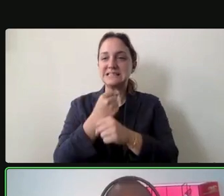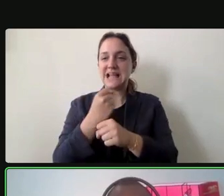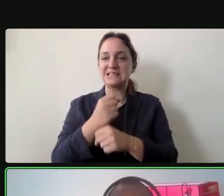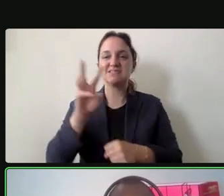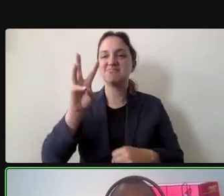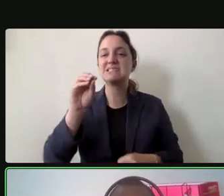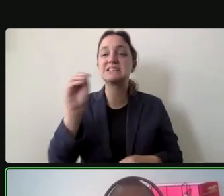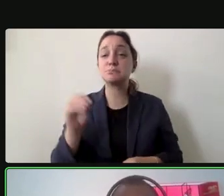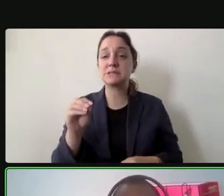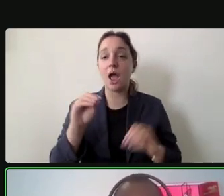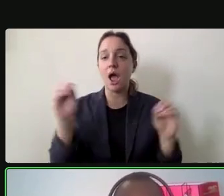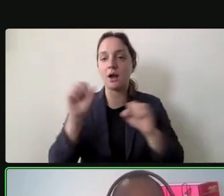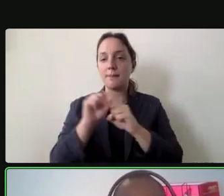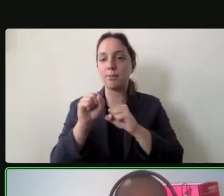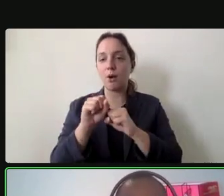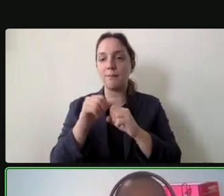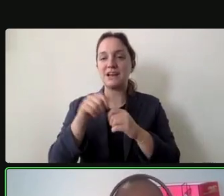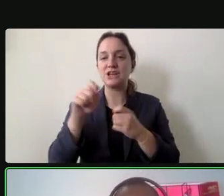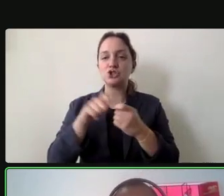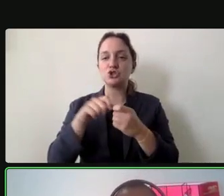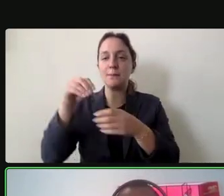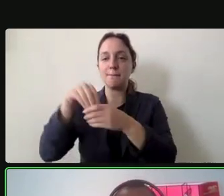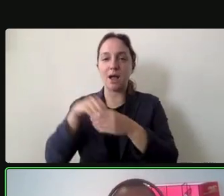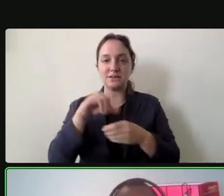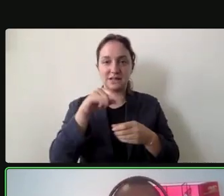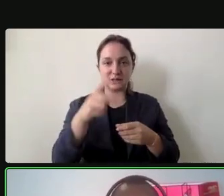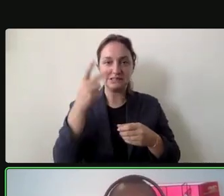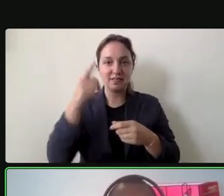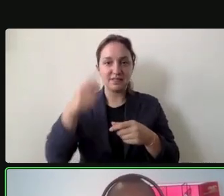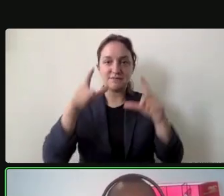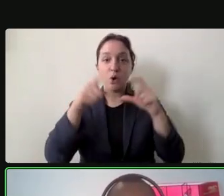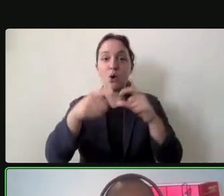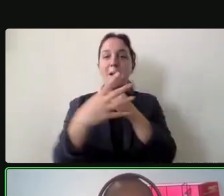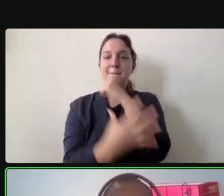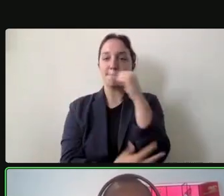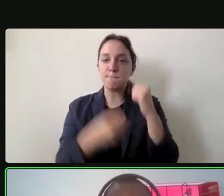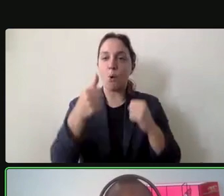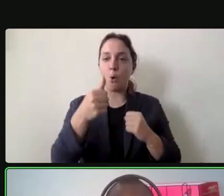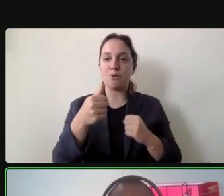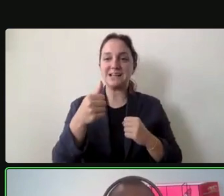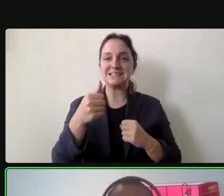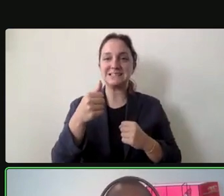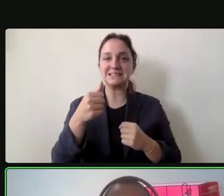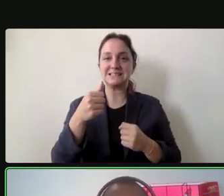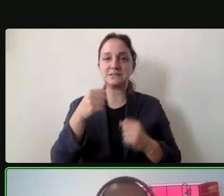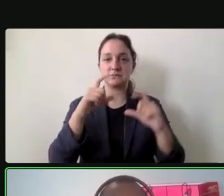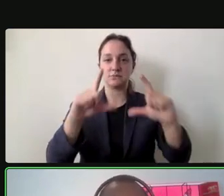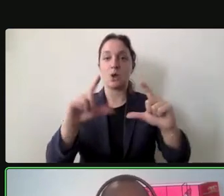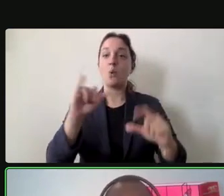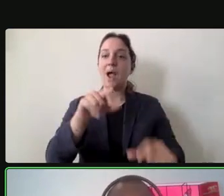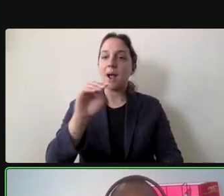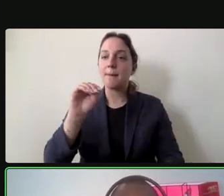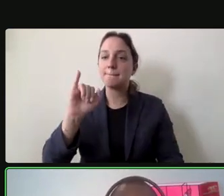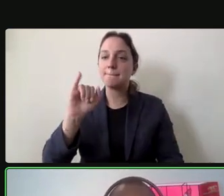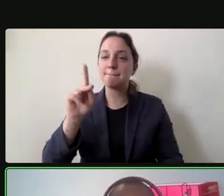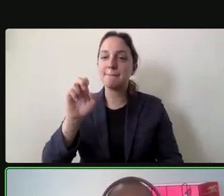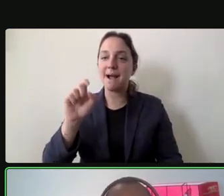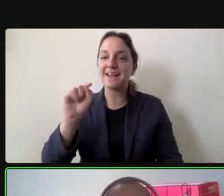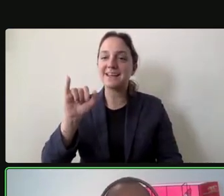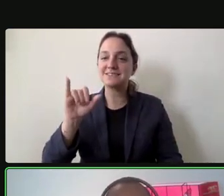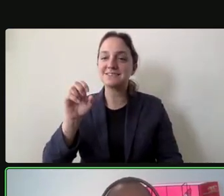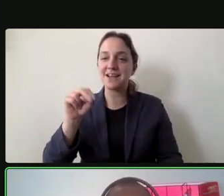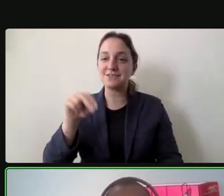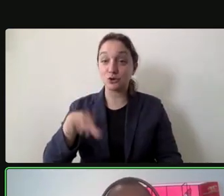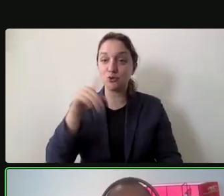Unemployment in certain pockets, like the one in this photo. This is the poorest census tract in New York City. It's where Mike Tyson grew up, Brownsville,